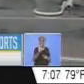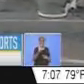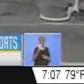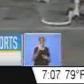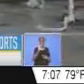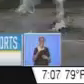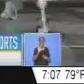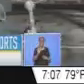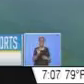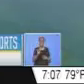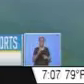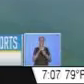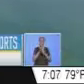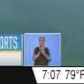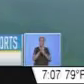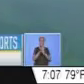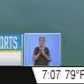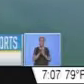198 commercial,